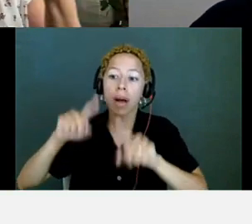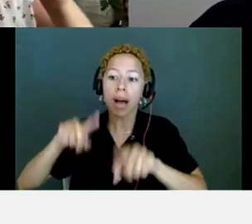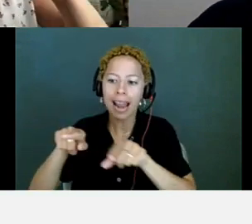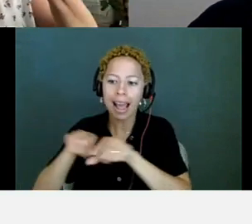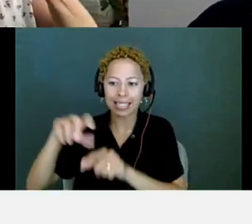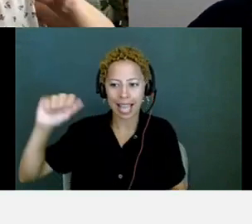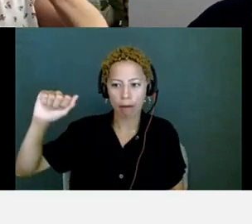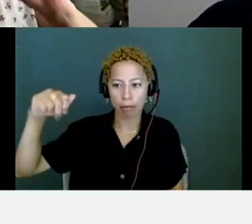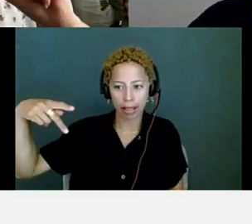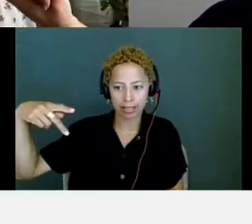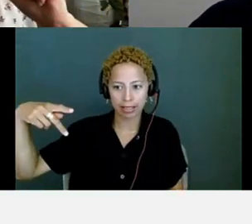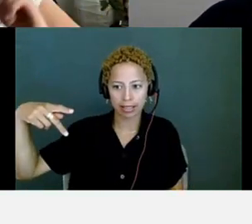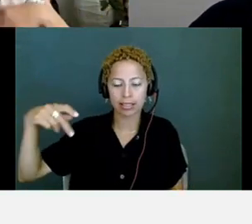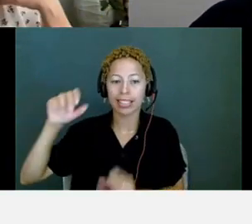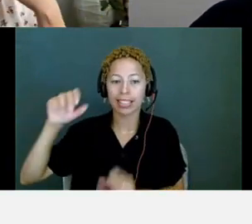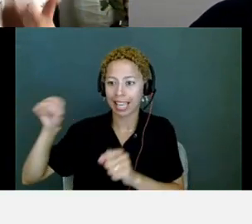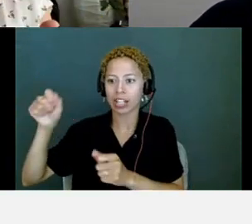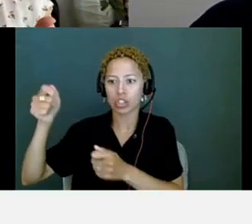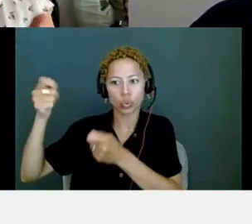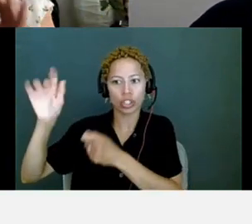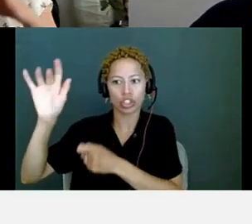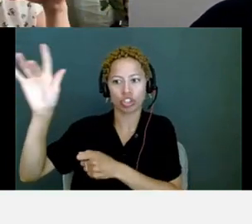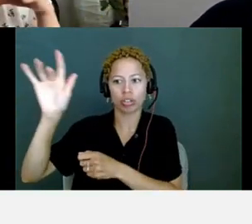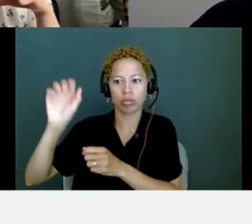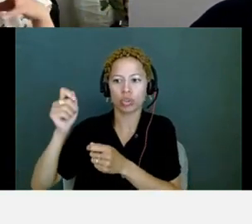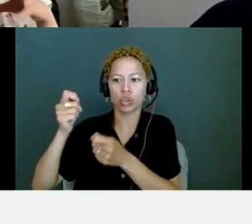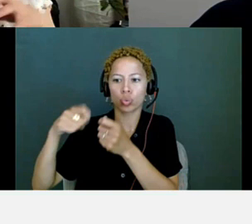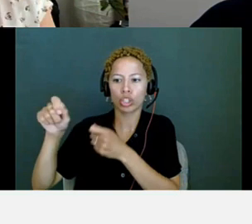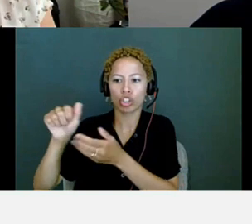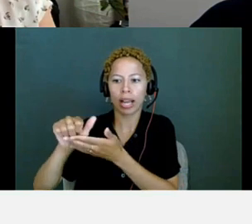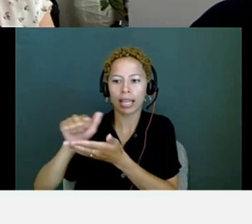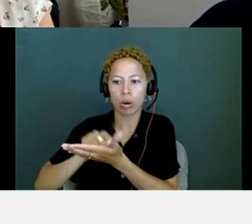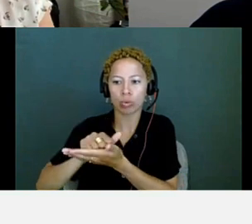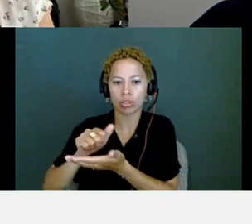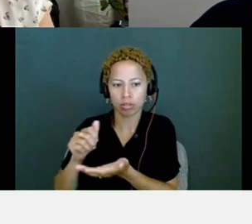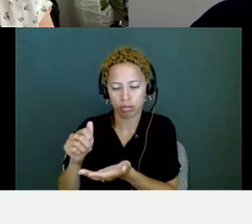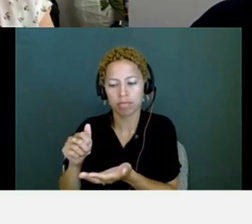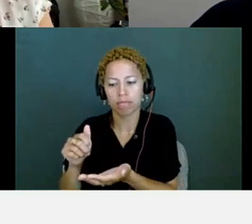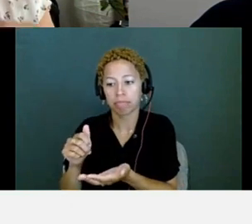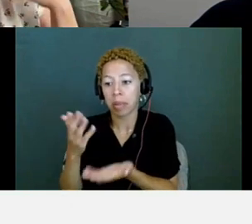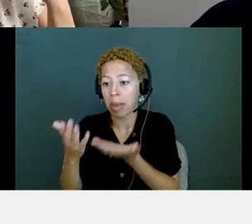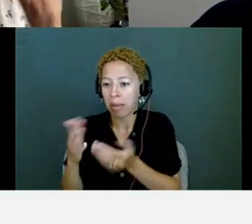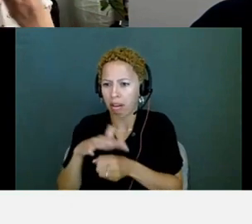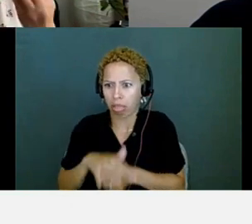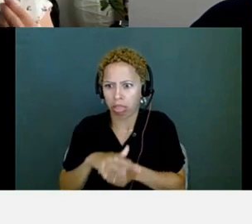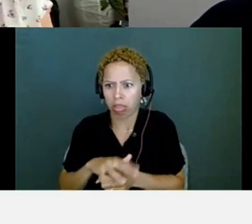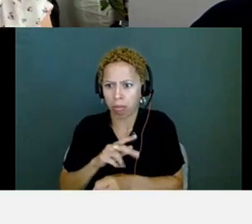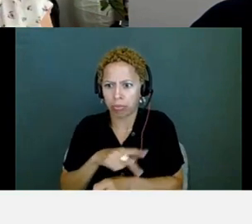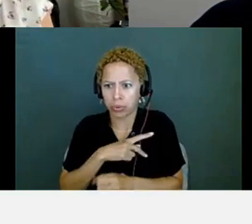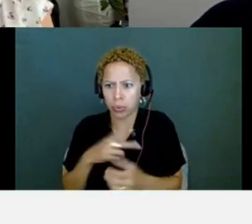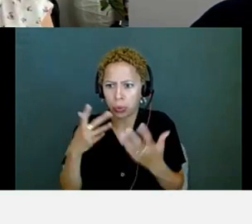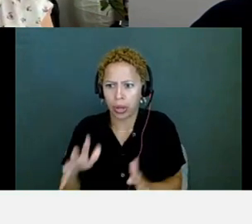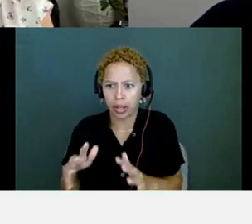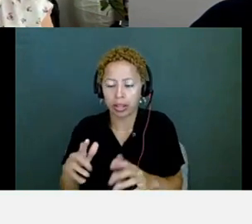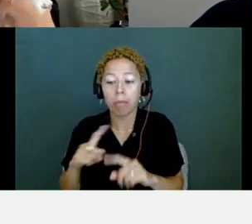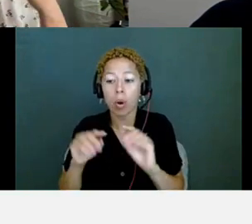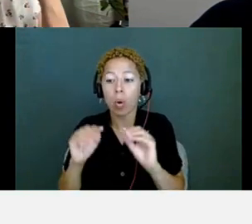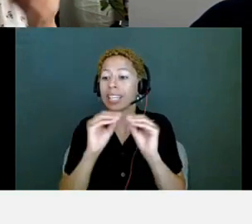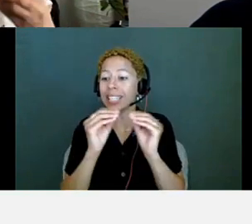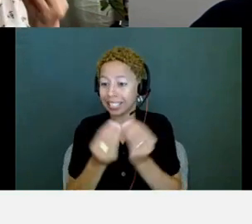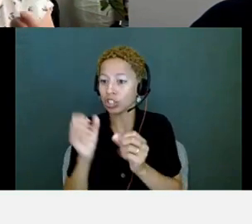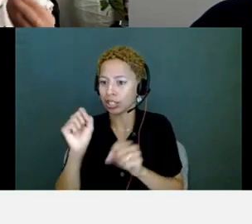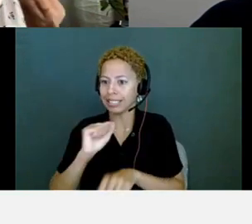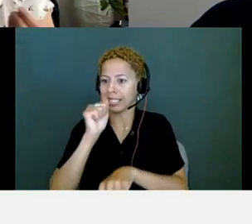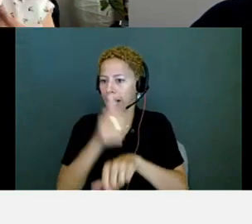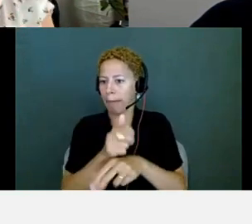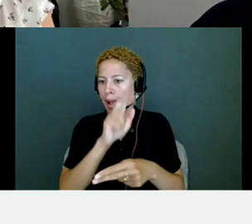I can switch that fairly quickly. So just keep that in mind if you feel that that may be a bit stressful, that your organization can be responding,